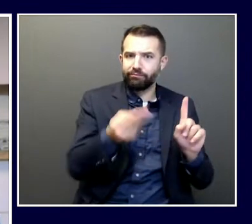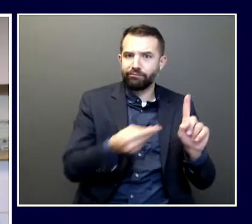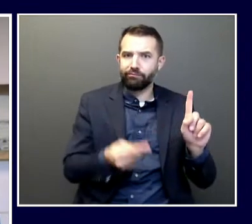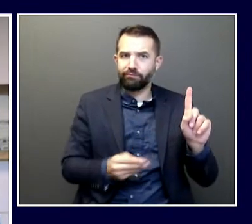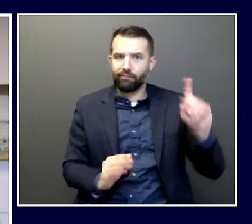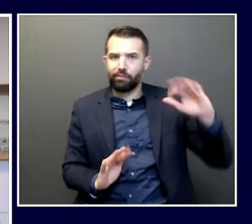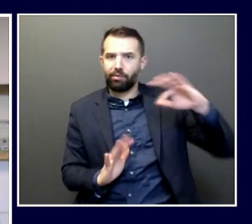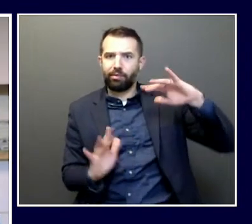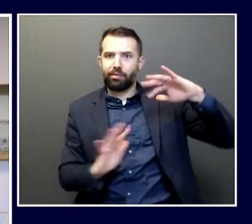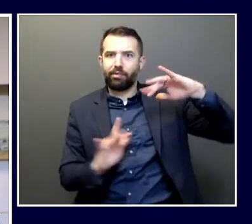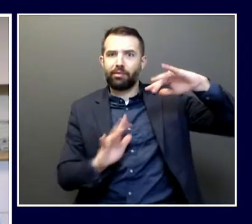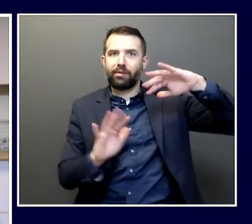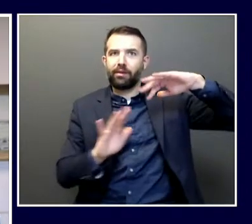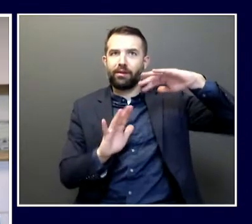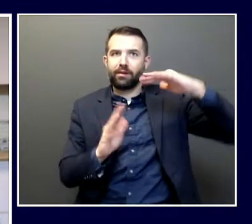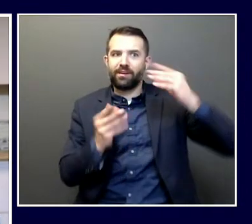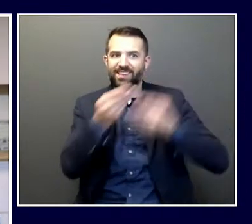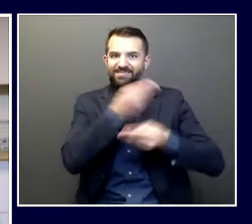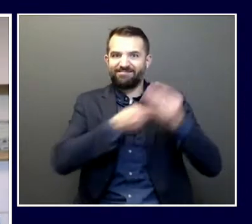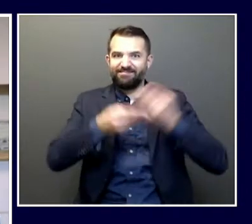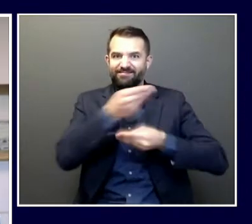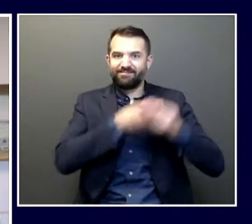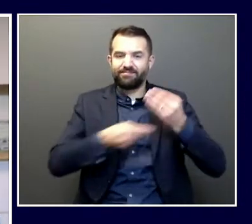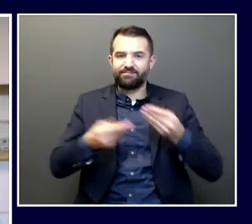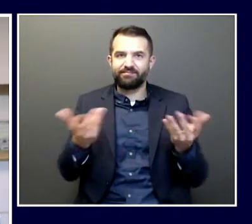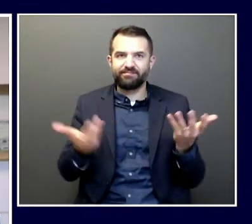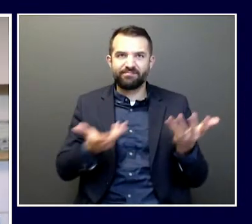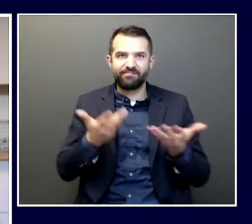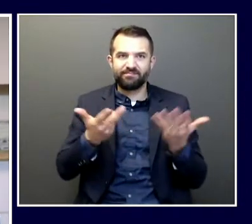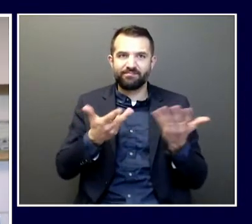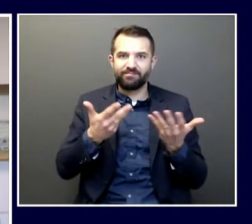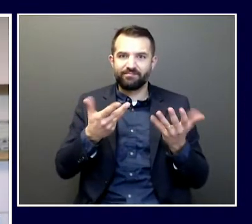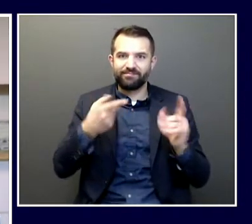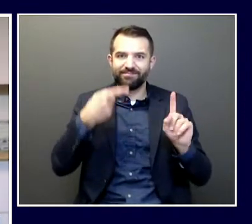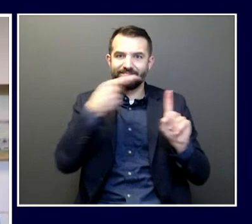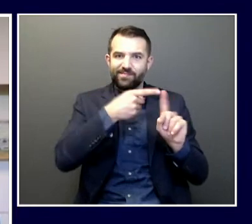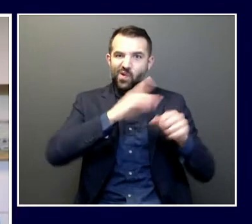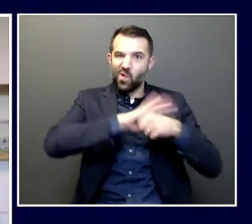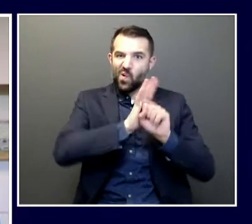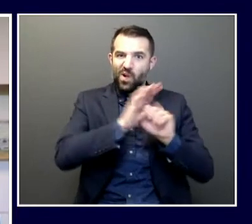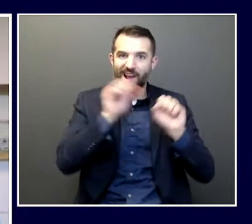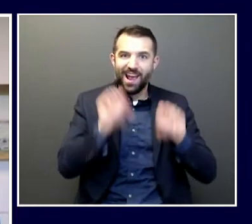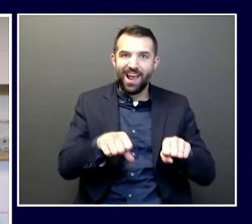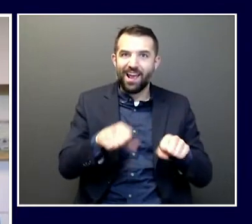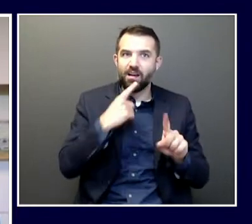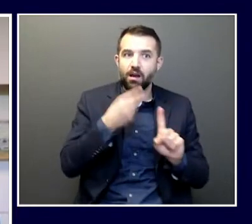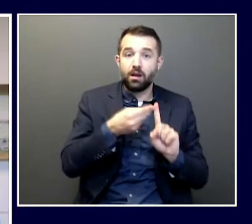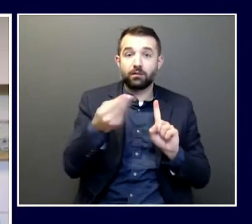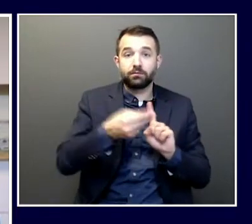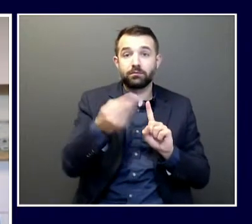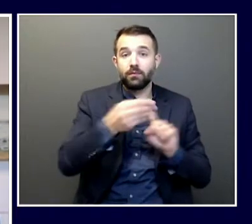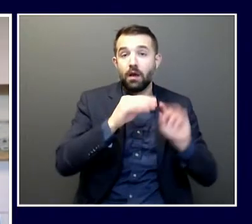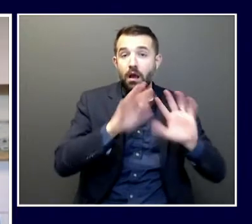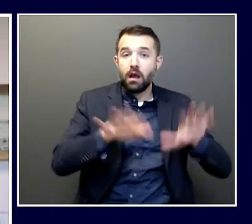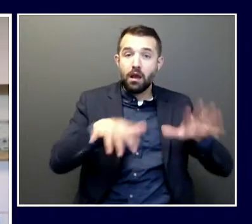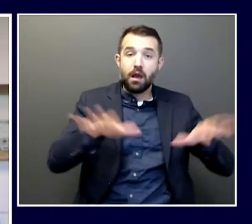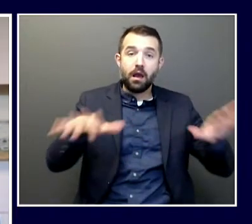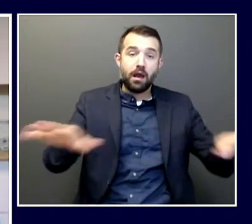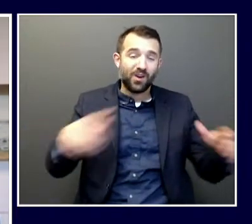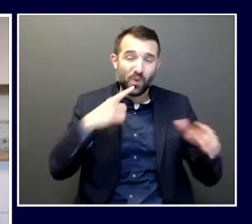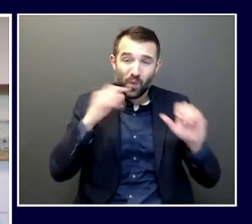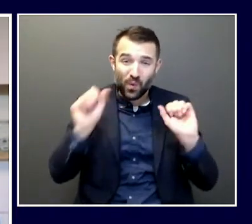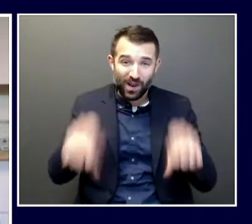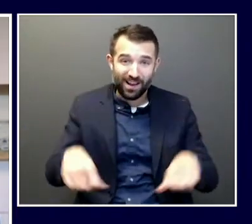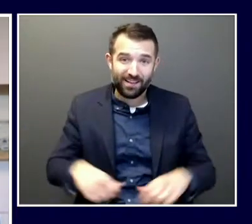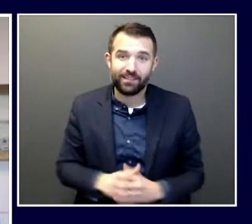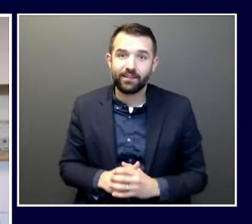rates, the virus has room to run. The difference between our most vaccinated counties and